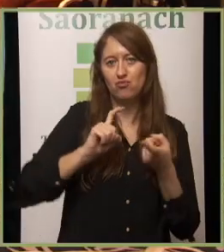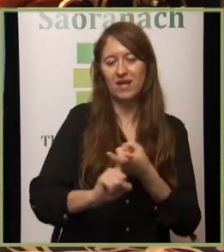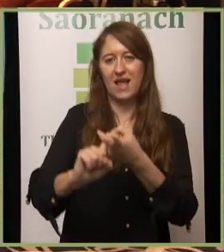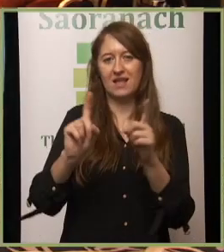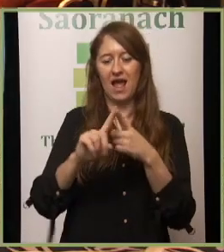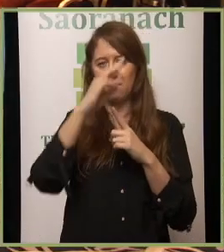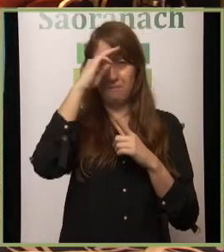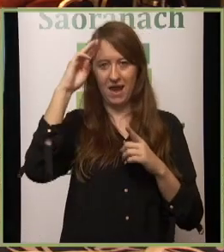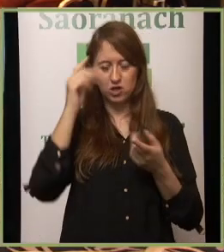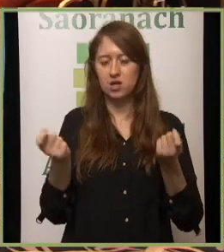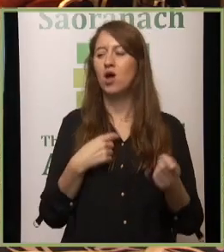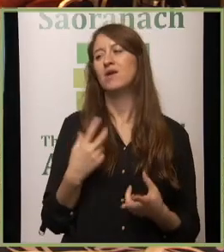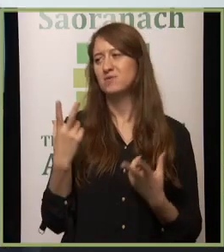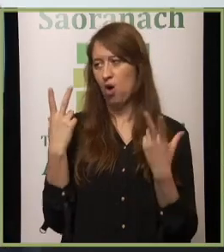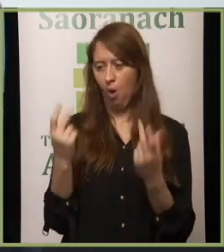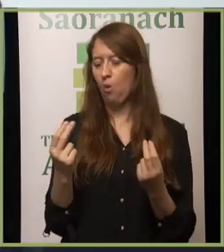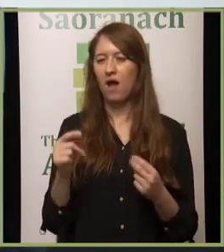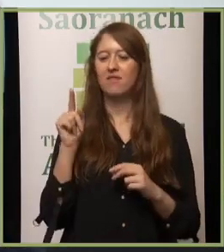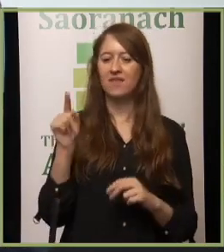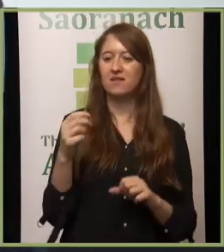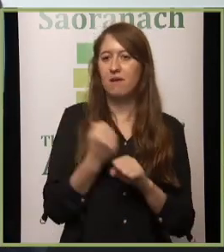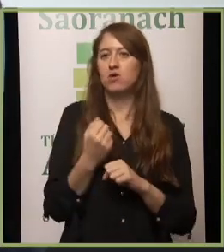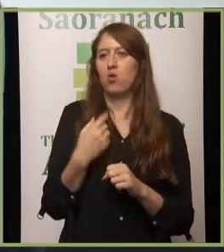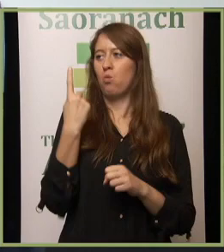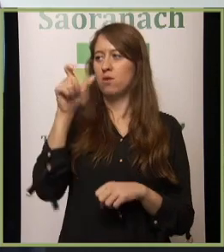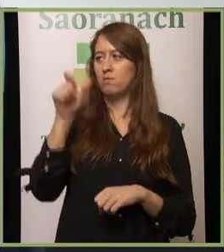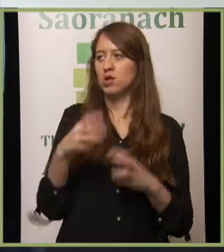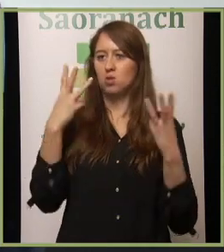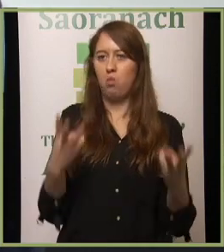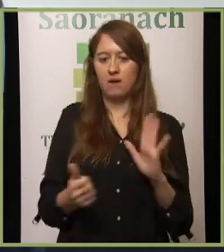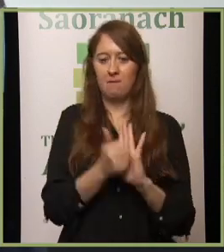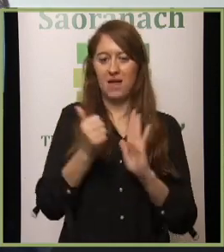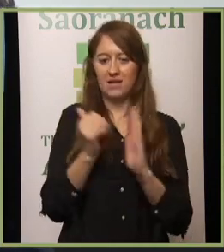No, because we're back into that problem about somebody wanting to build a house.